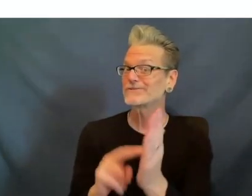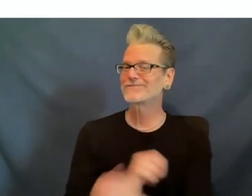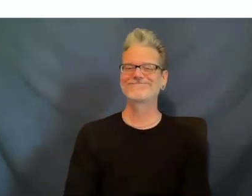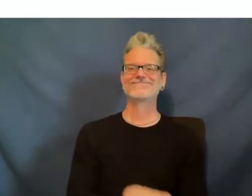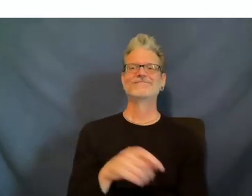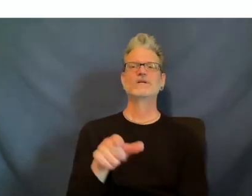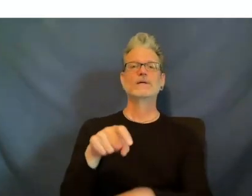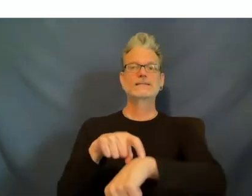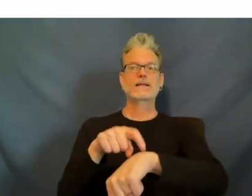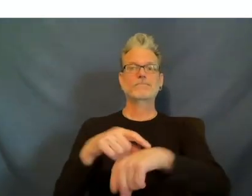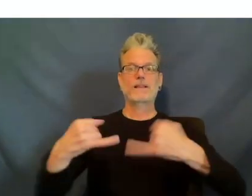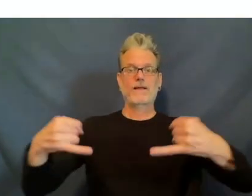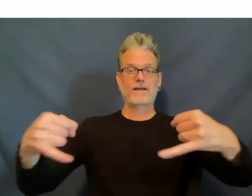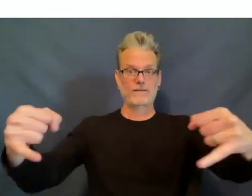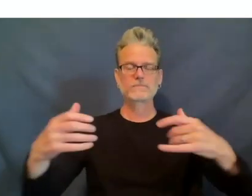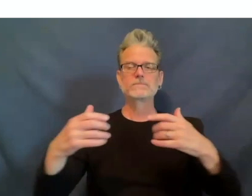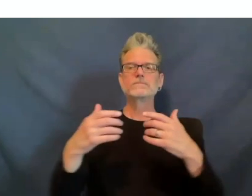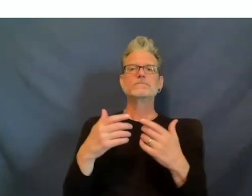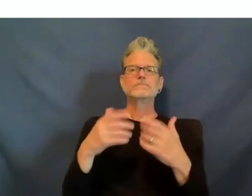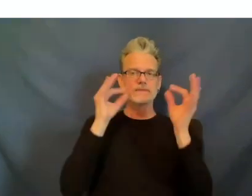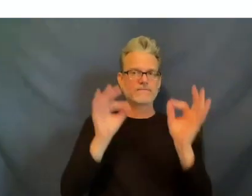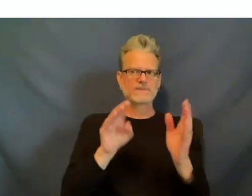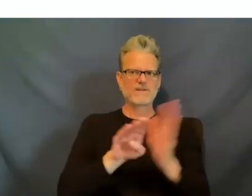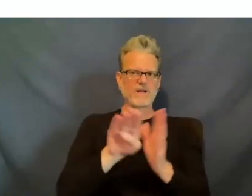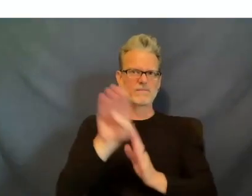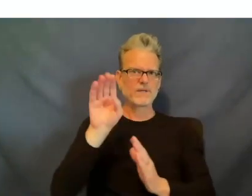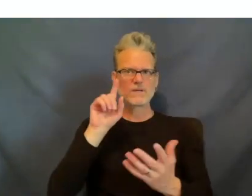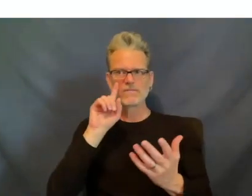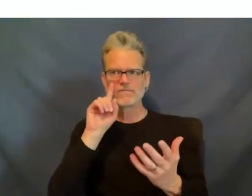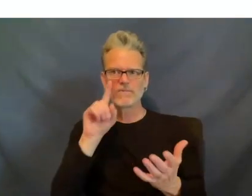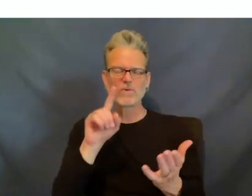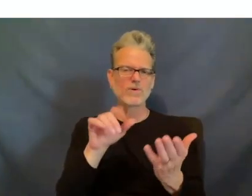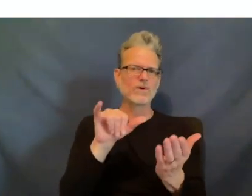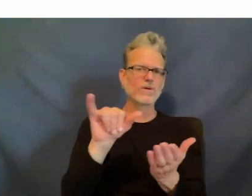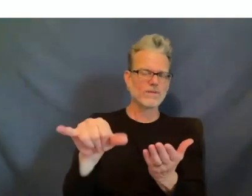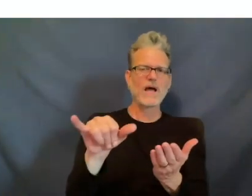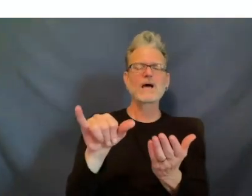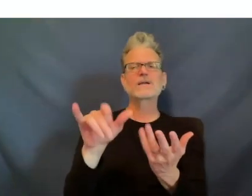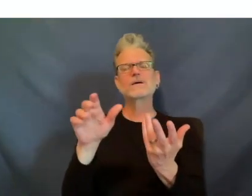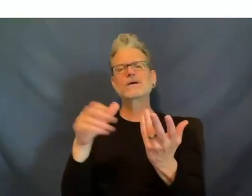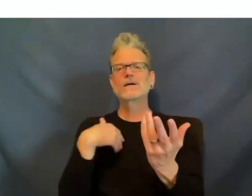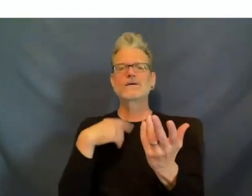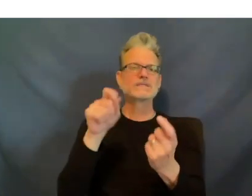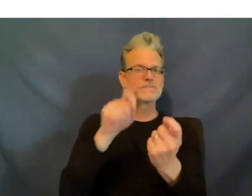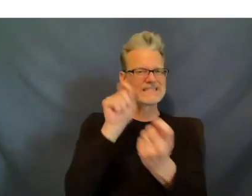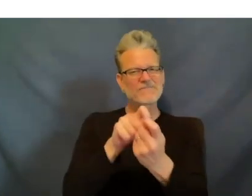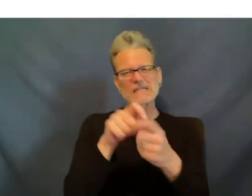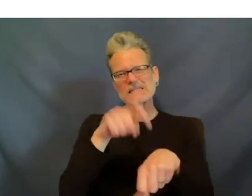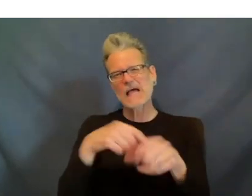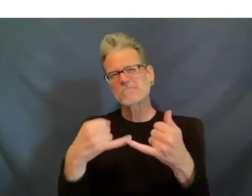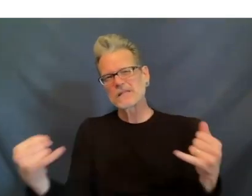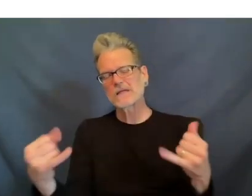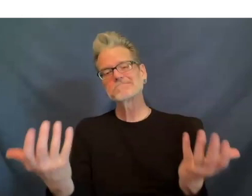Timelines. Development of agreements isn't constrained to a certain timeline or a specific timeline, though most of the